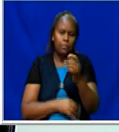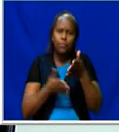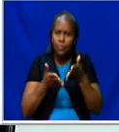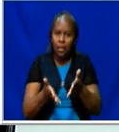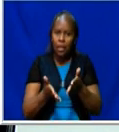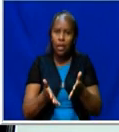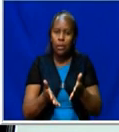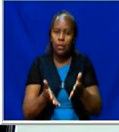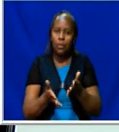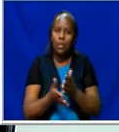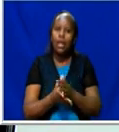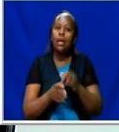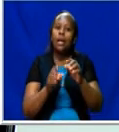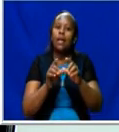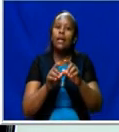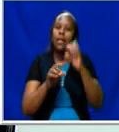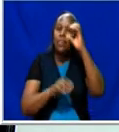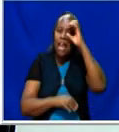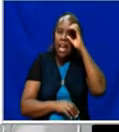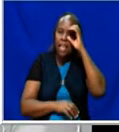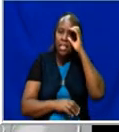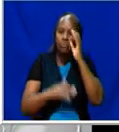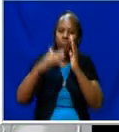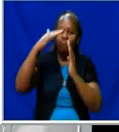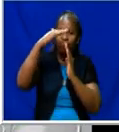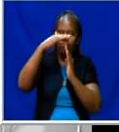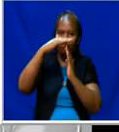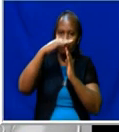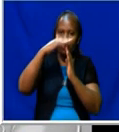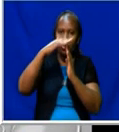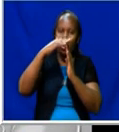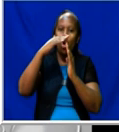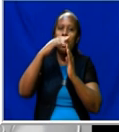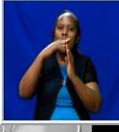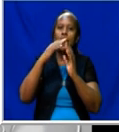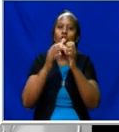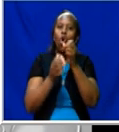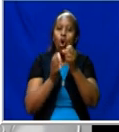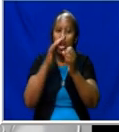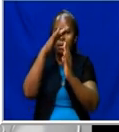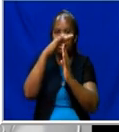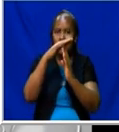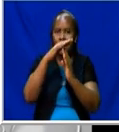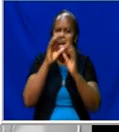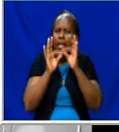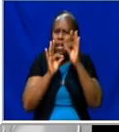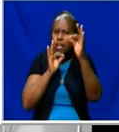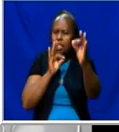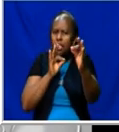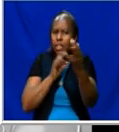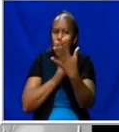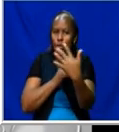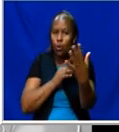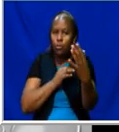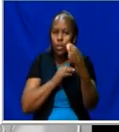case, the lens is mounted on a lens holder, and a distant object is